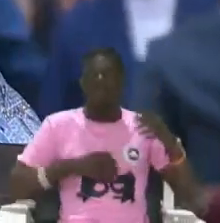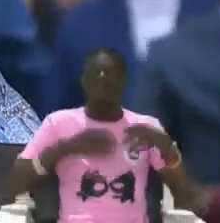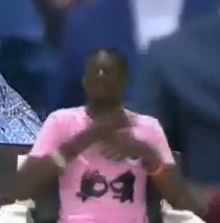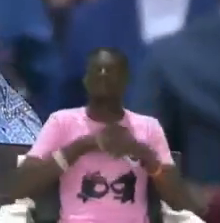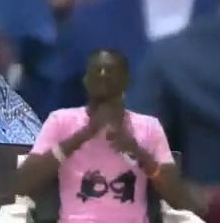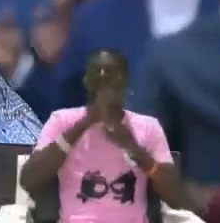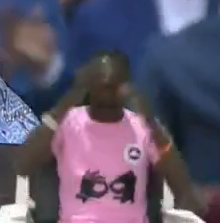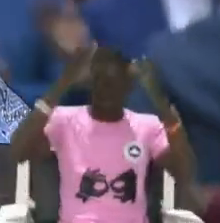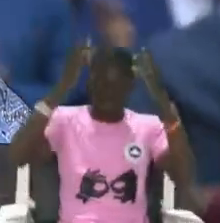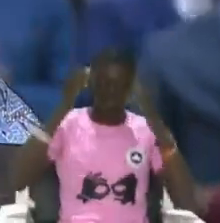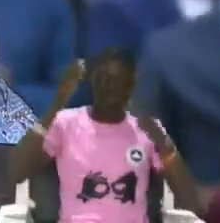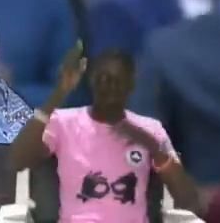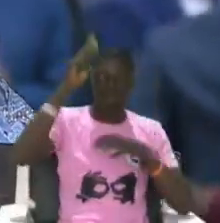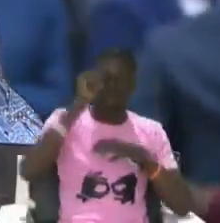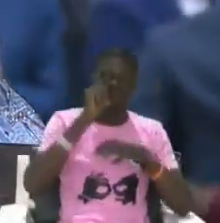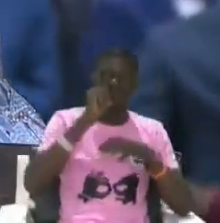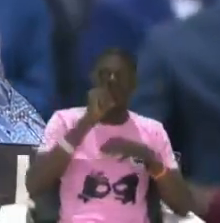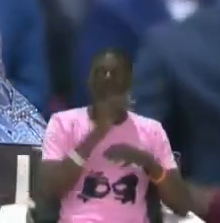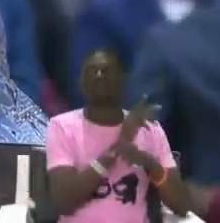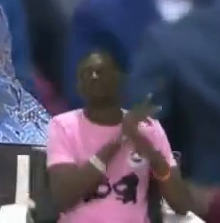diadem and